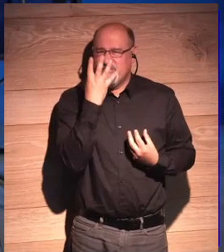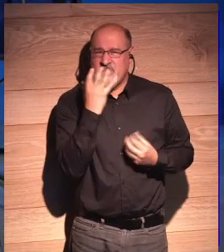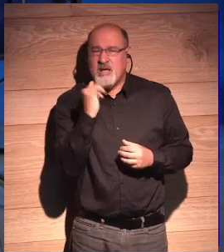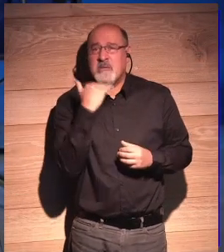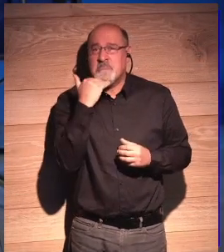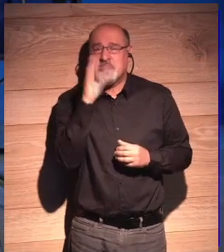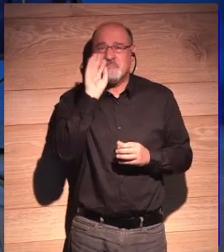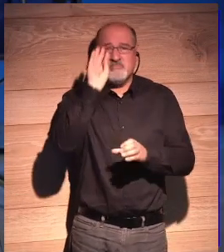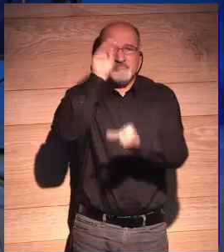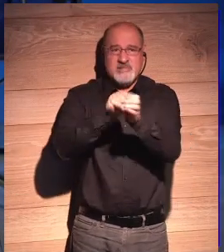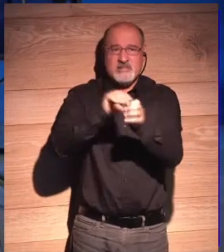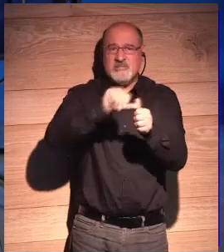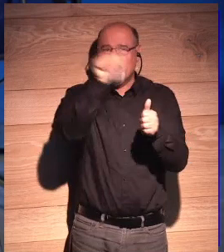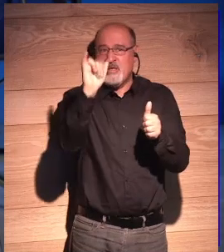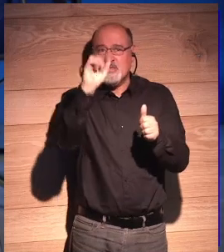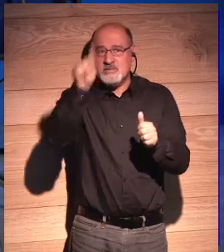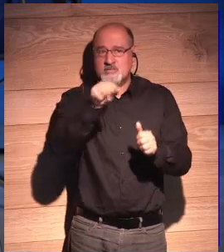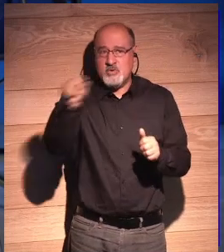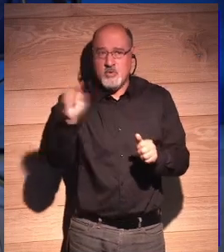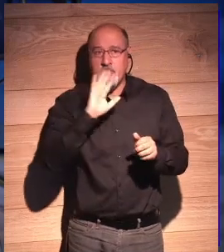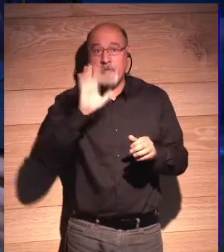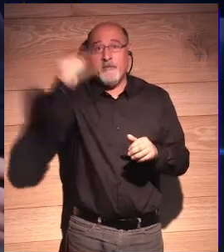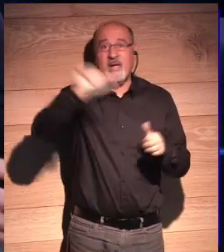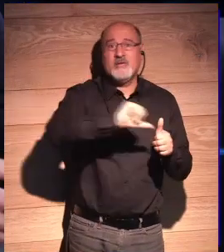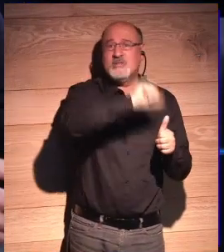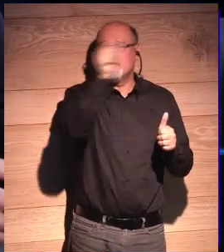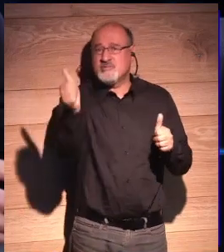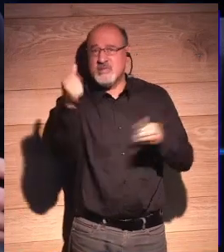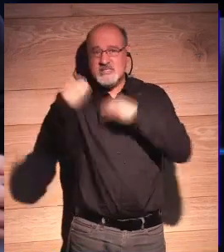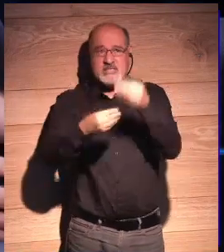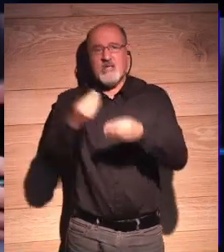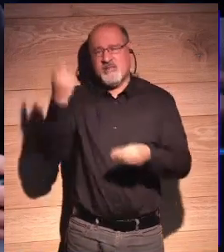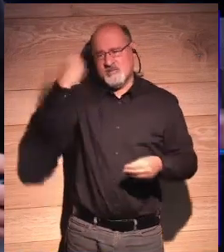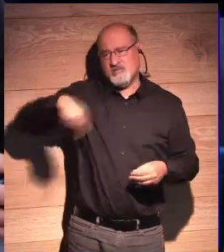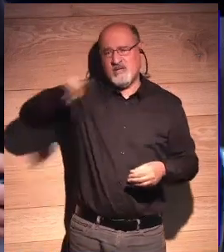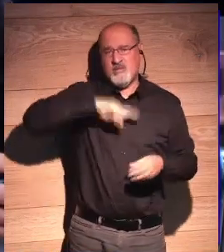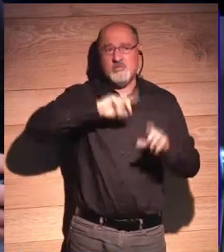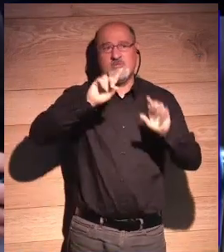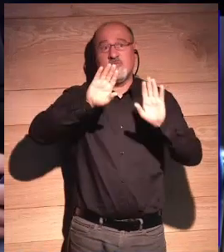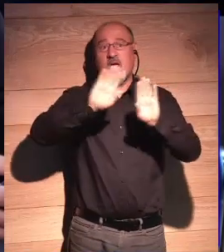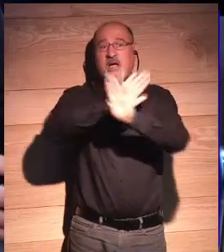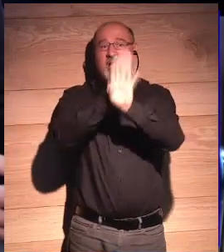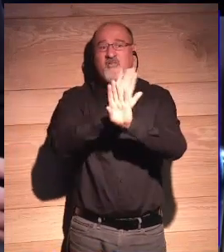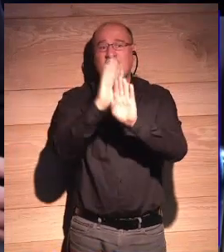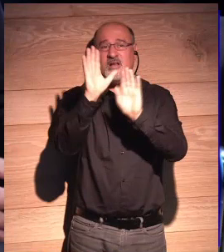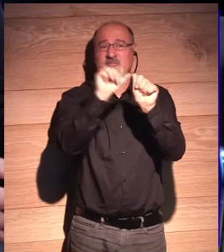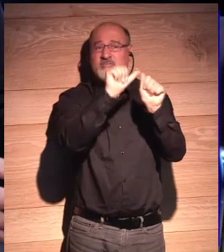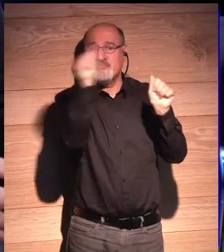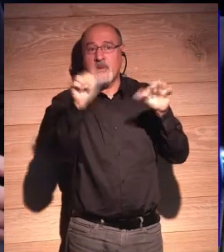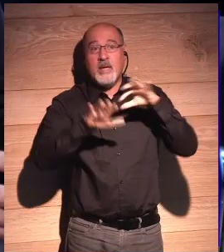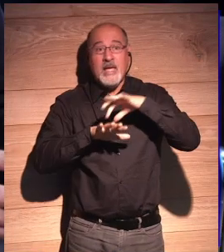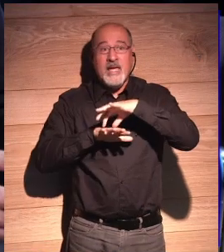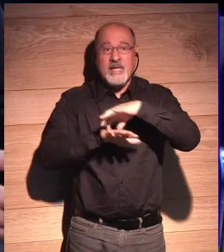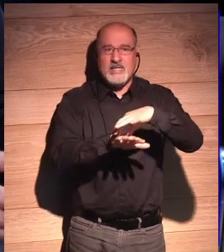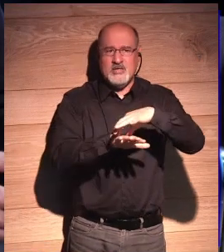made. It was an ending we found in the editing room. It was not in our script. Was not in the script. Much closer to